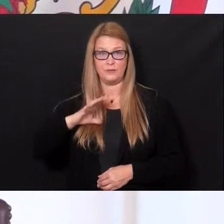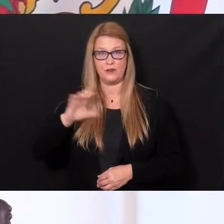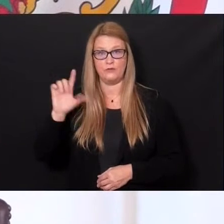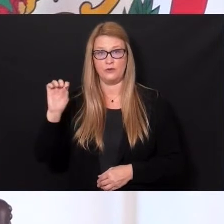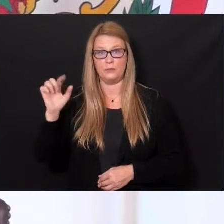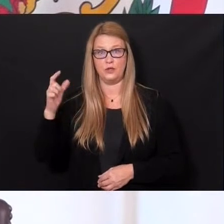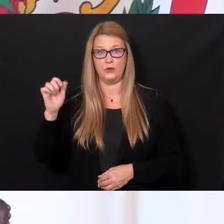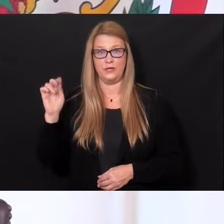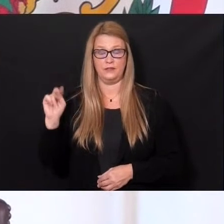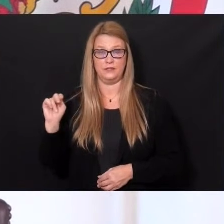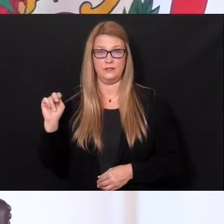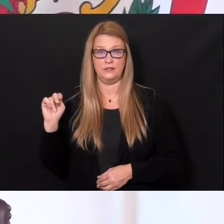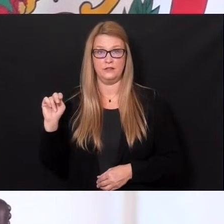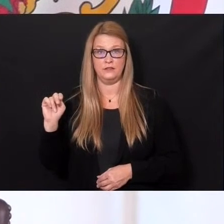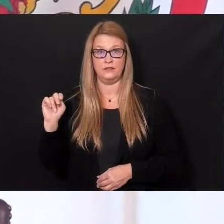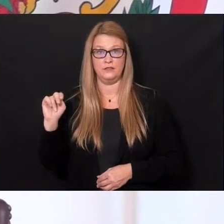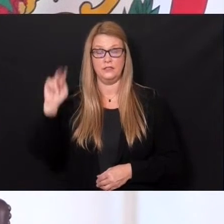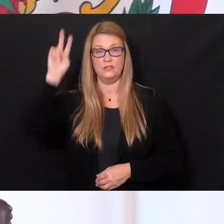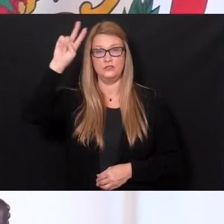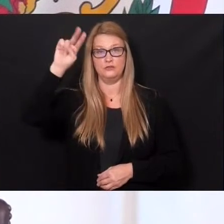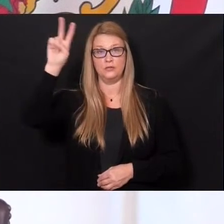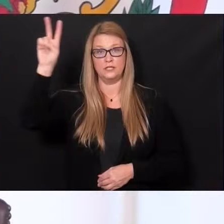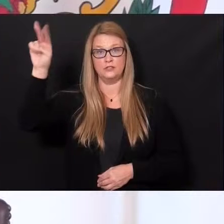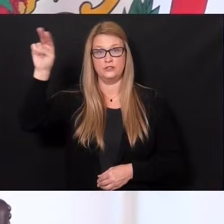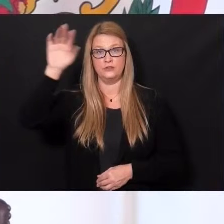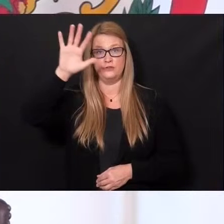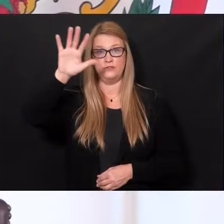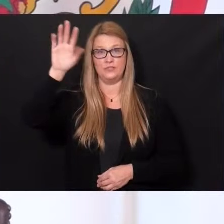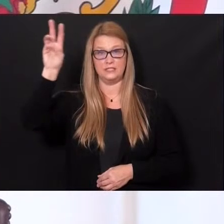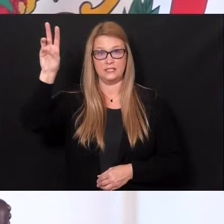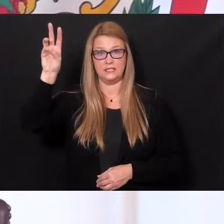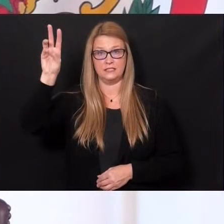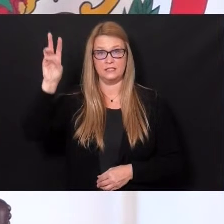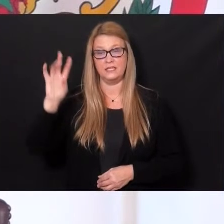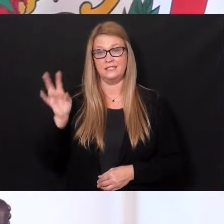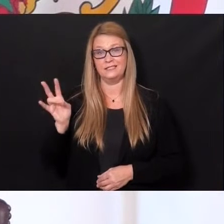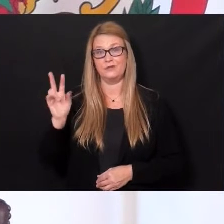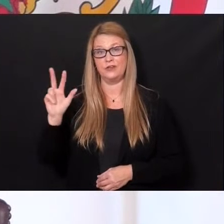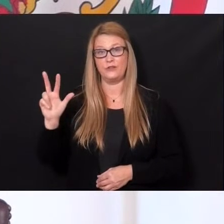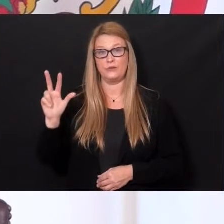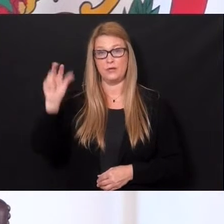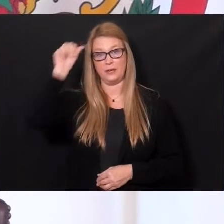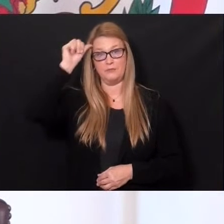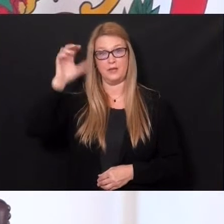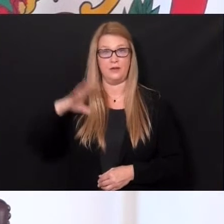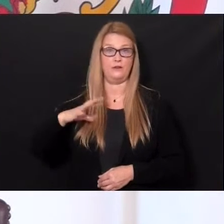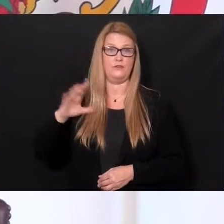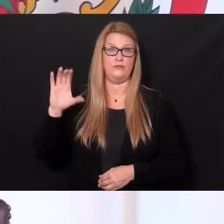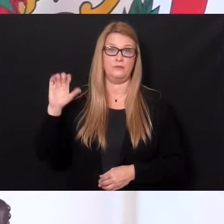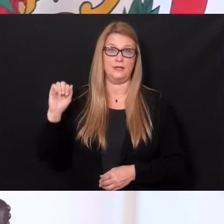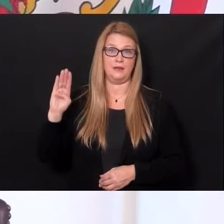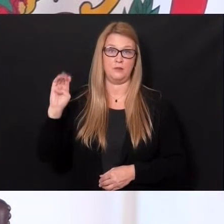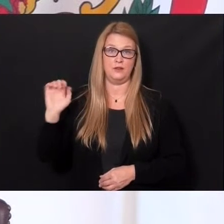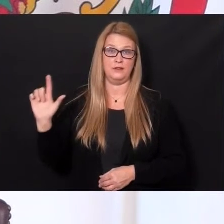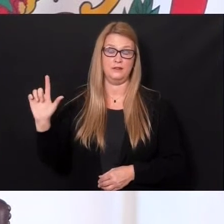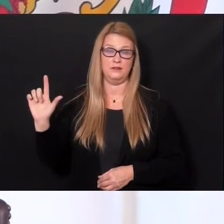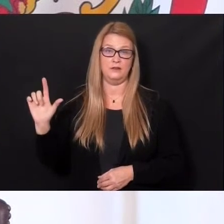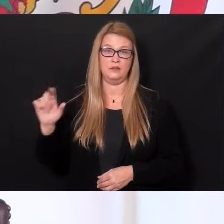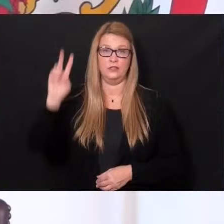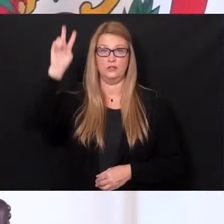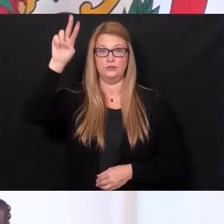Logan County. Our 2,256th death is a 73-year-old male from Cabell County.